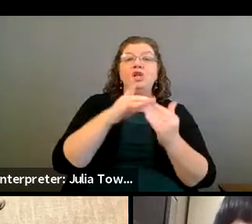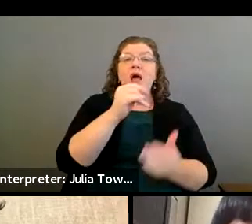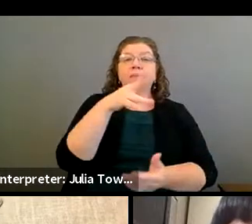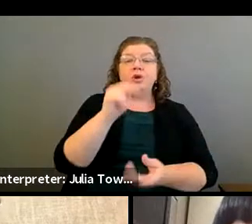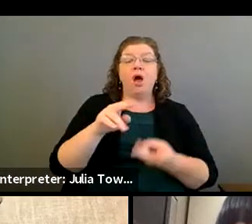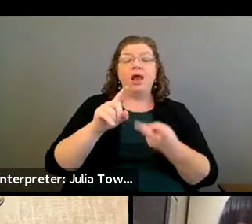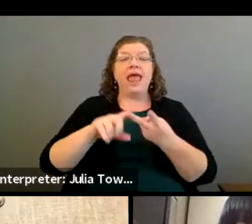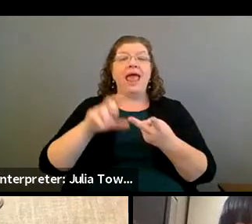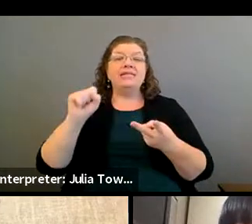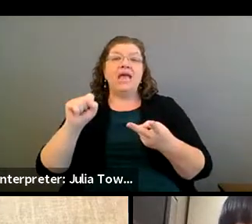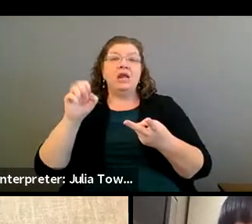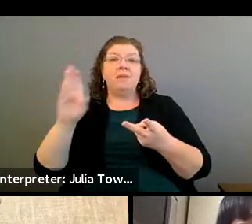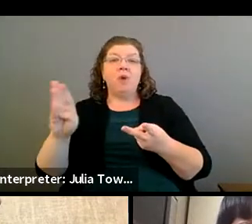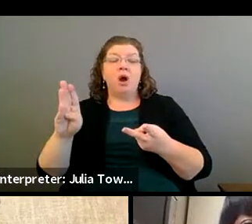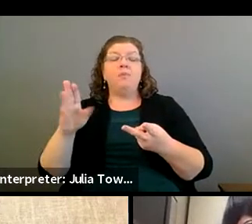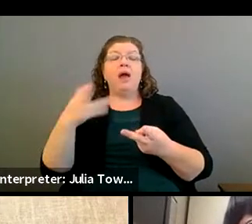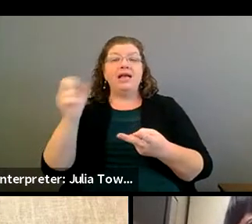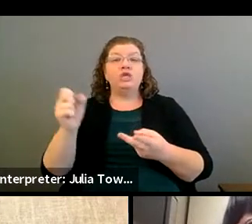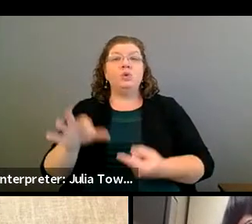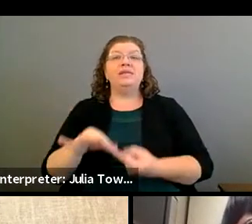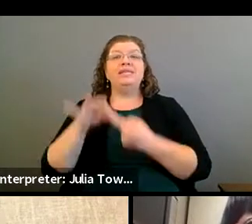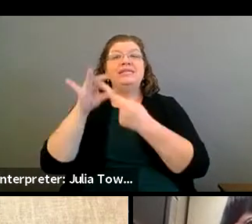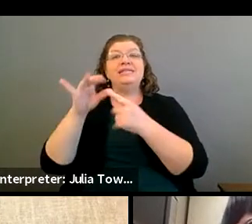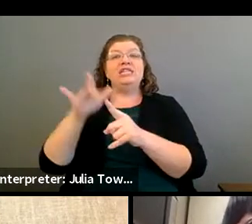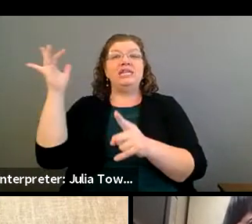don. Welcome, Dulce.